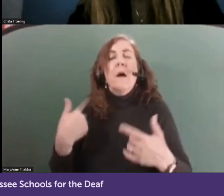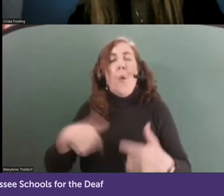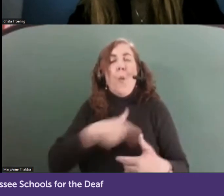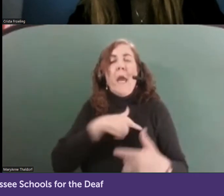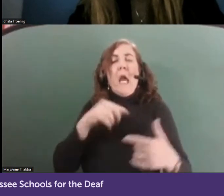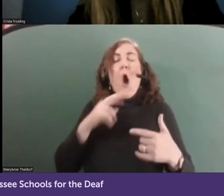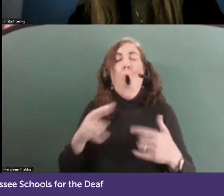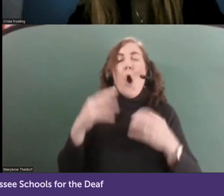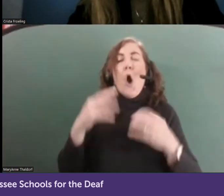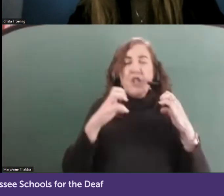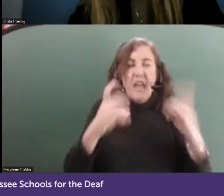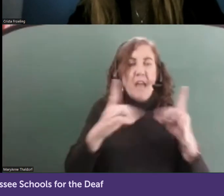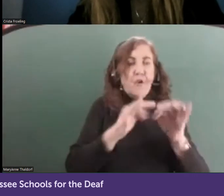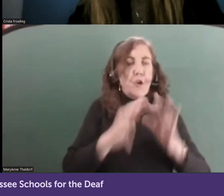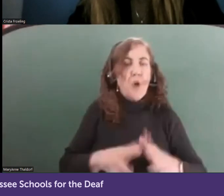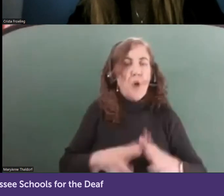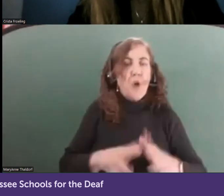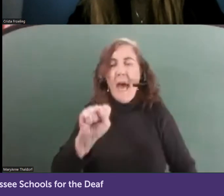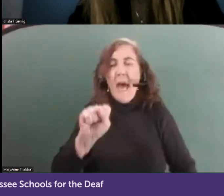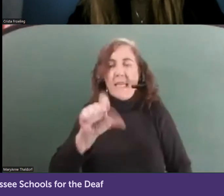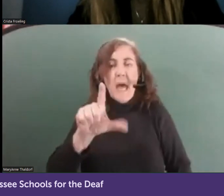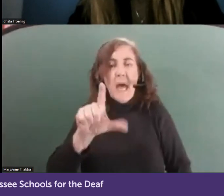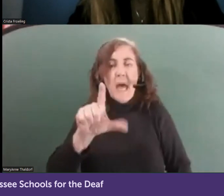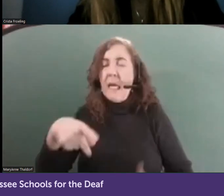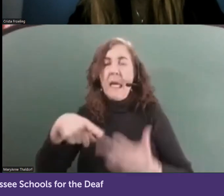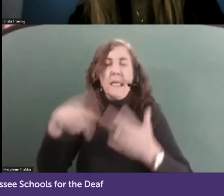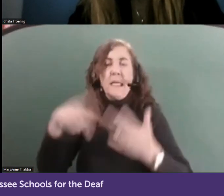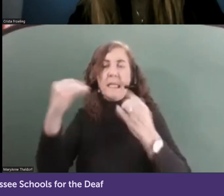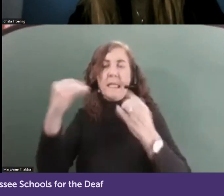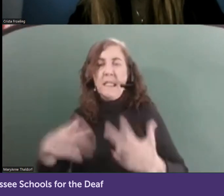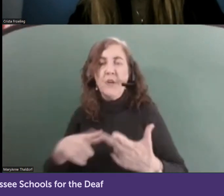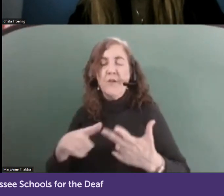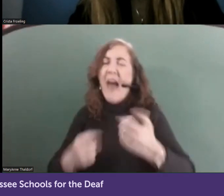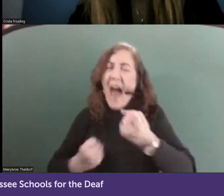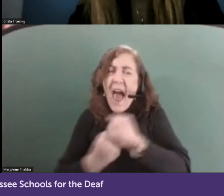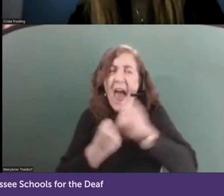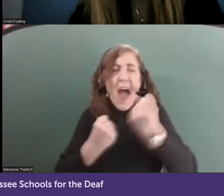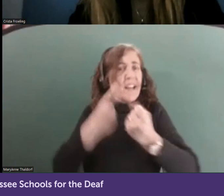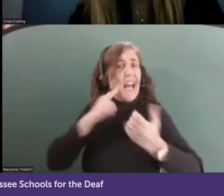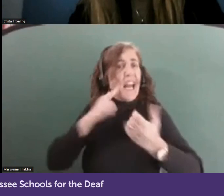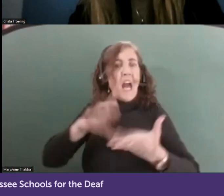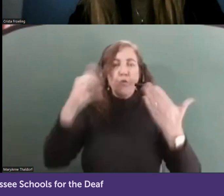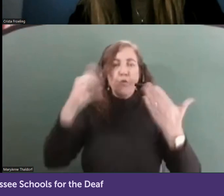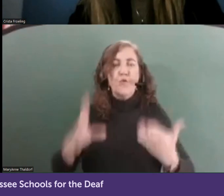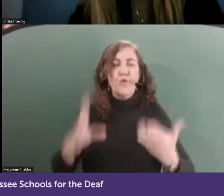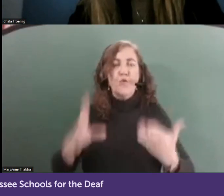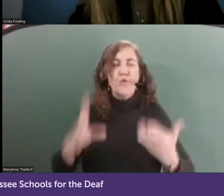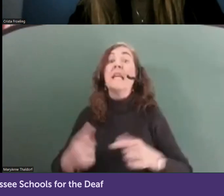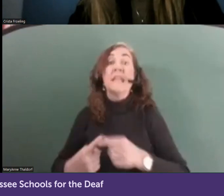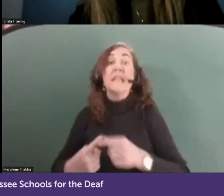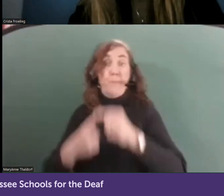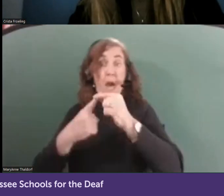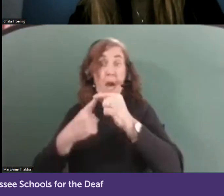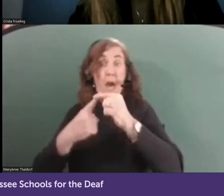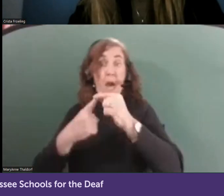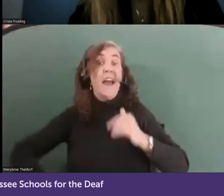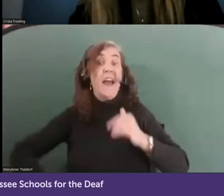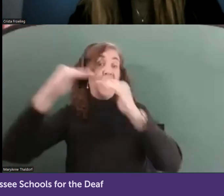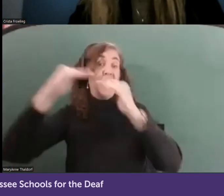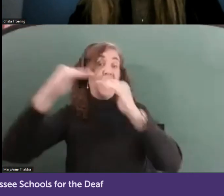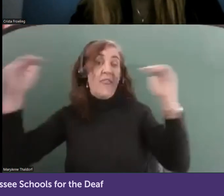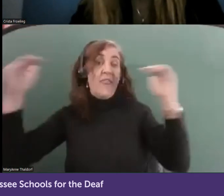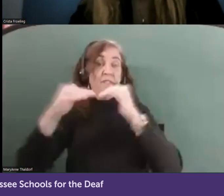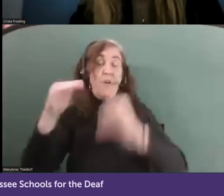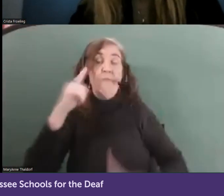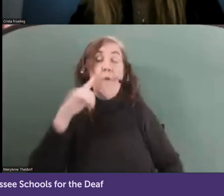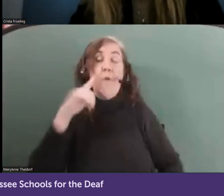SLPs, to advocate for our students, especially at the level of administration, because oftentimes there are so many things going on